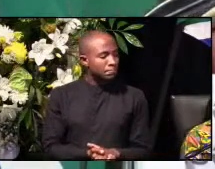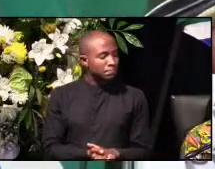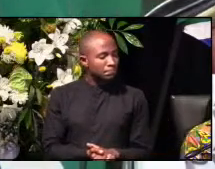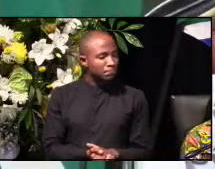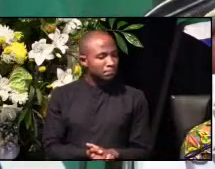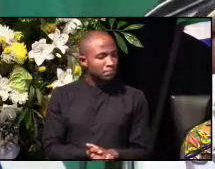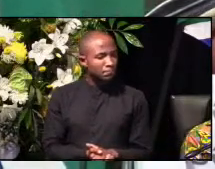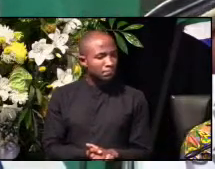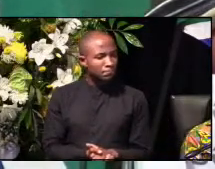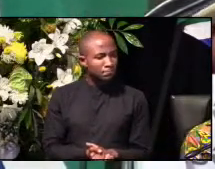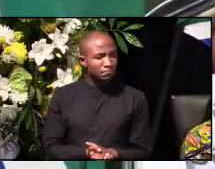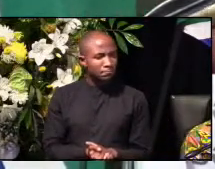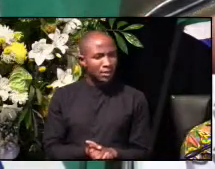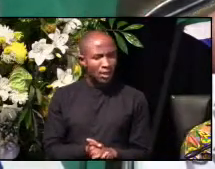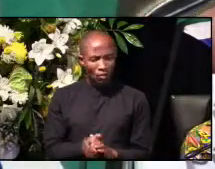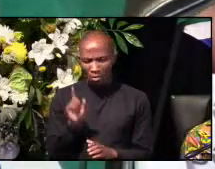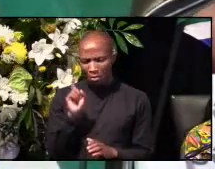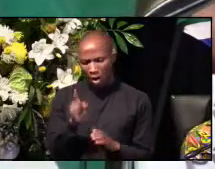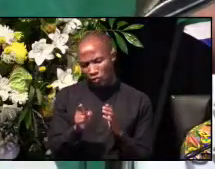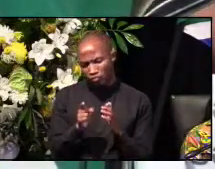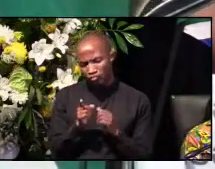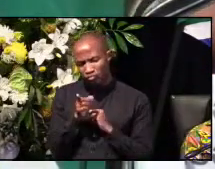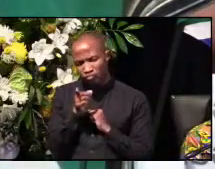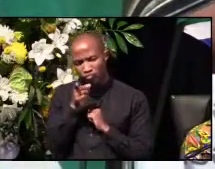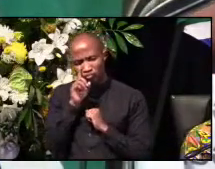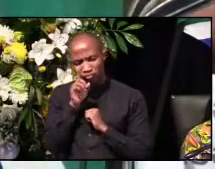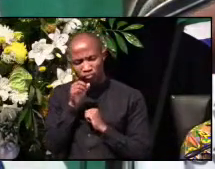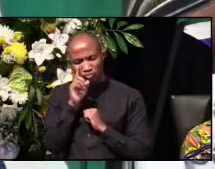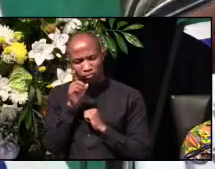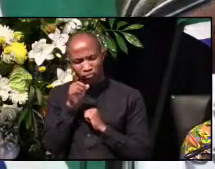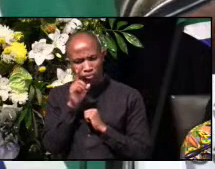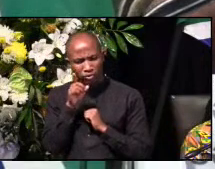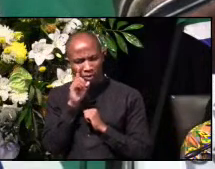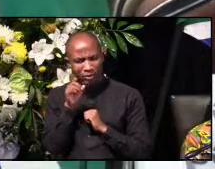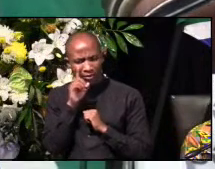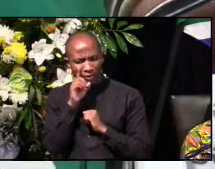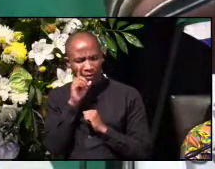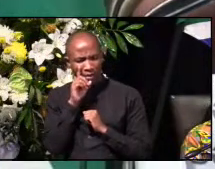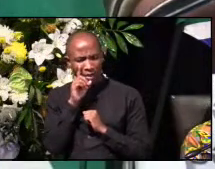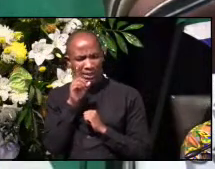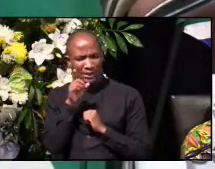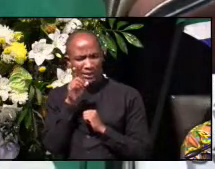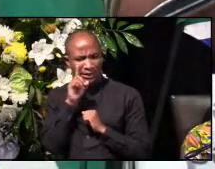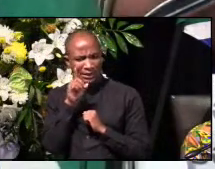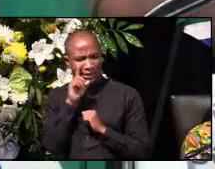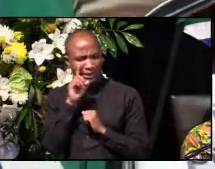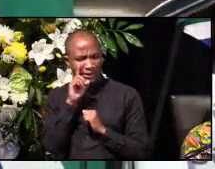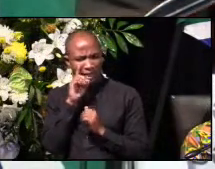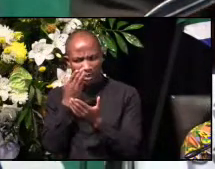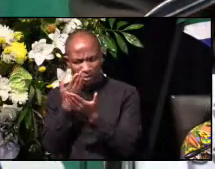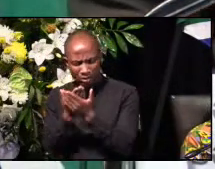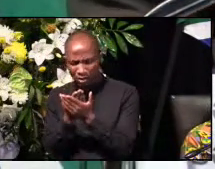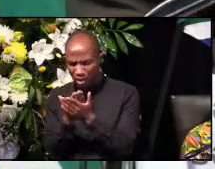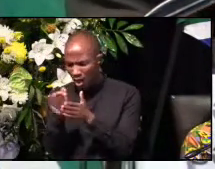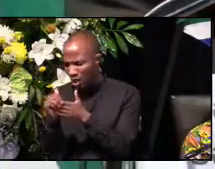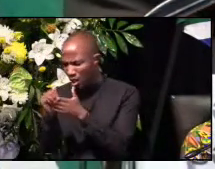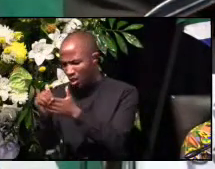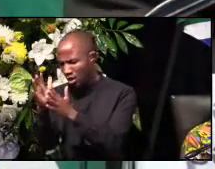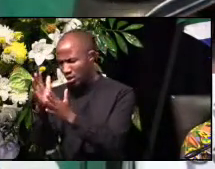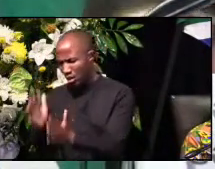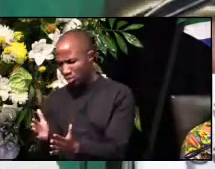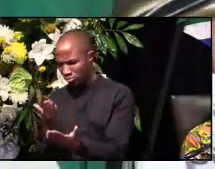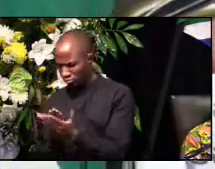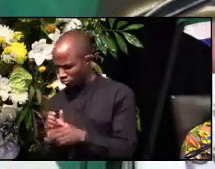which used to be a filter of who could be and not be a leader